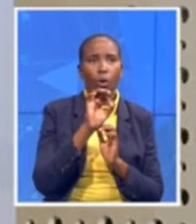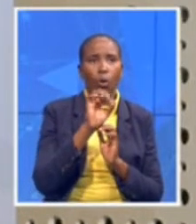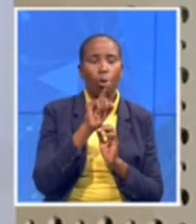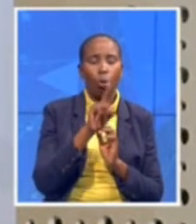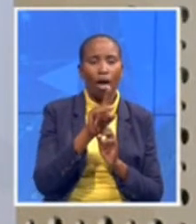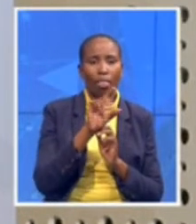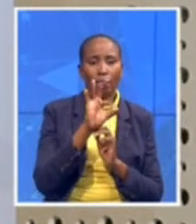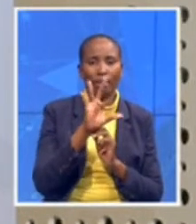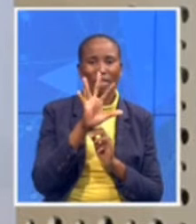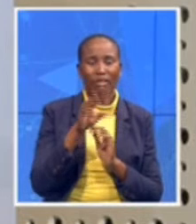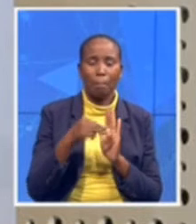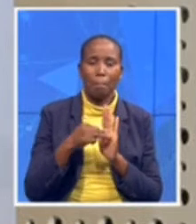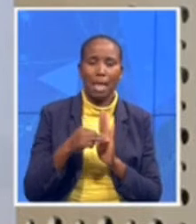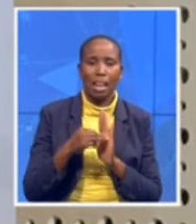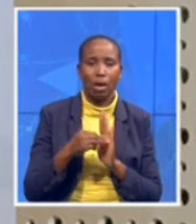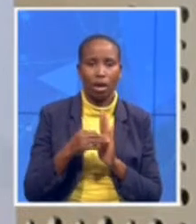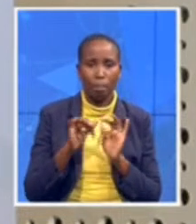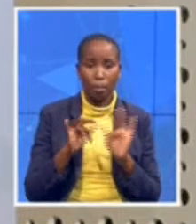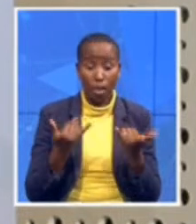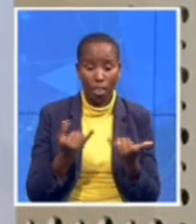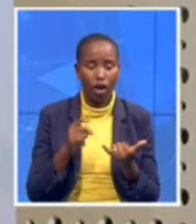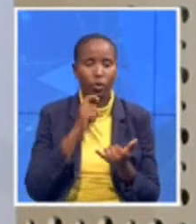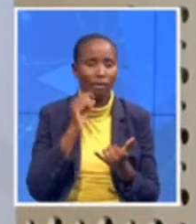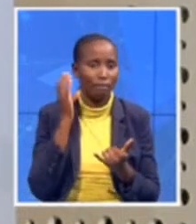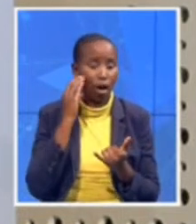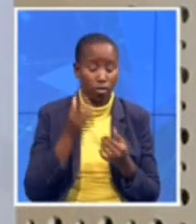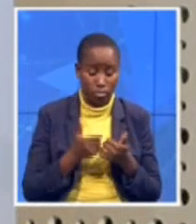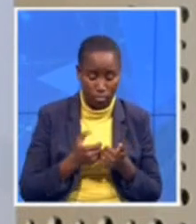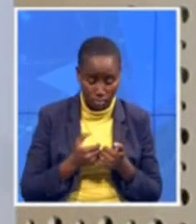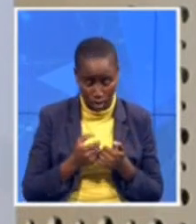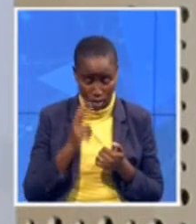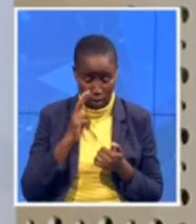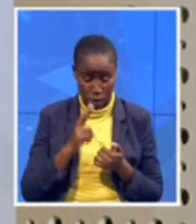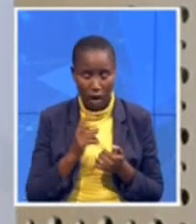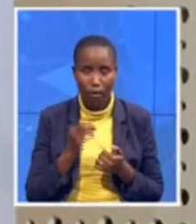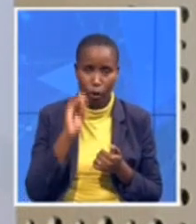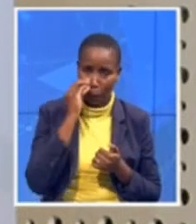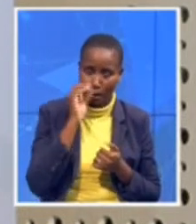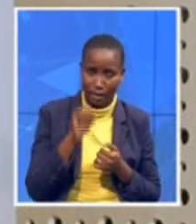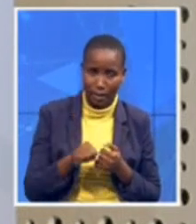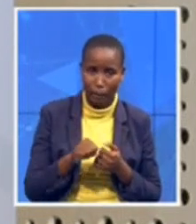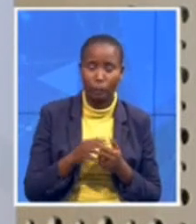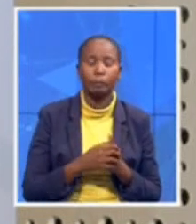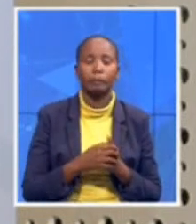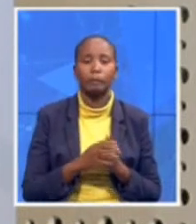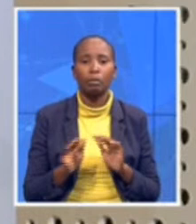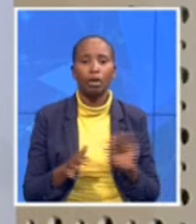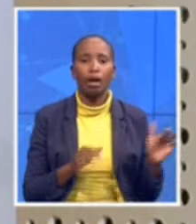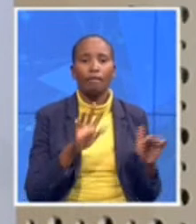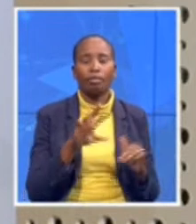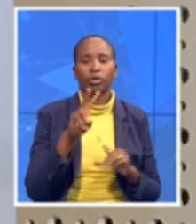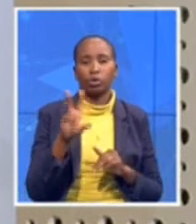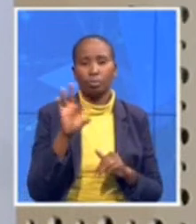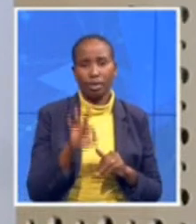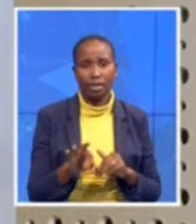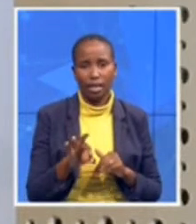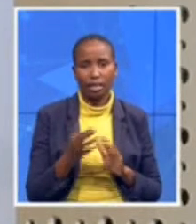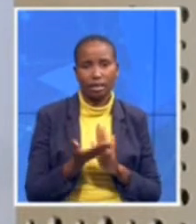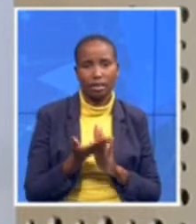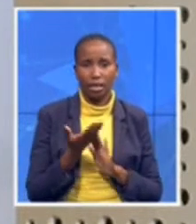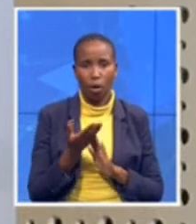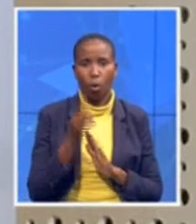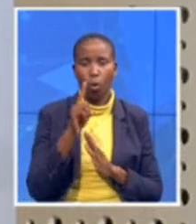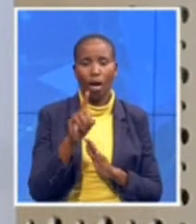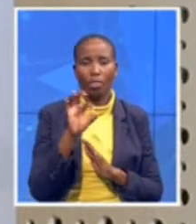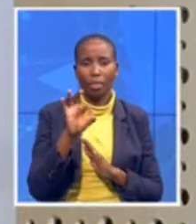Internet penetration stood at 62%, an increase of 3.1% year on year,